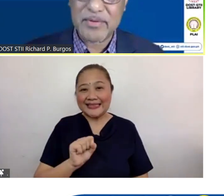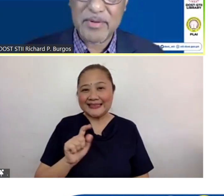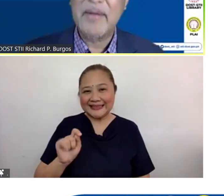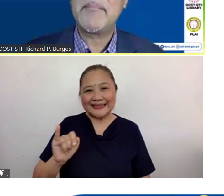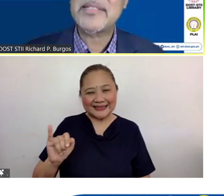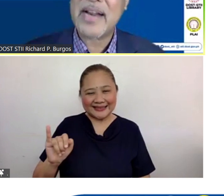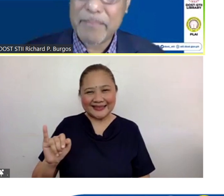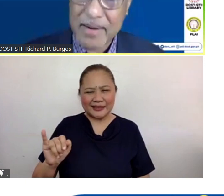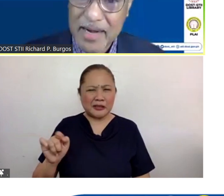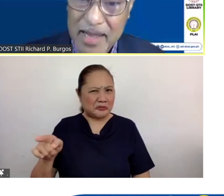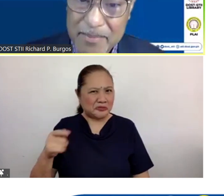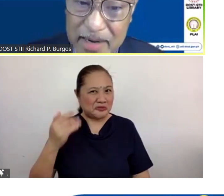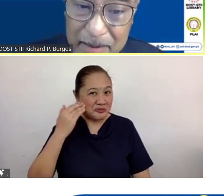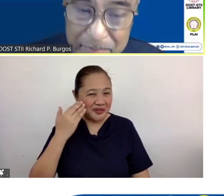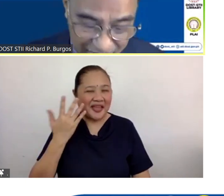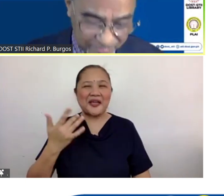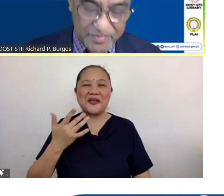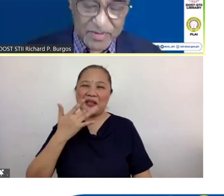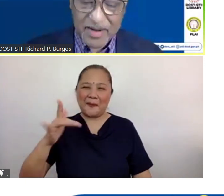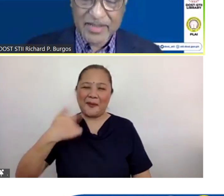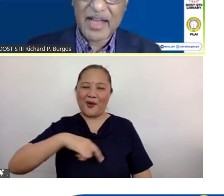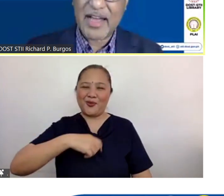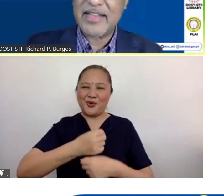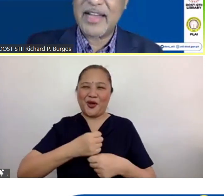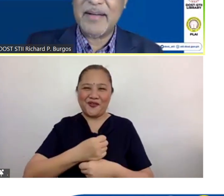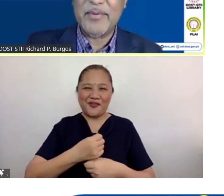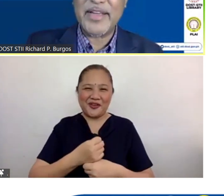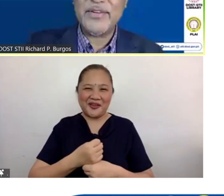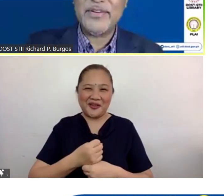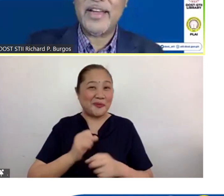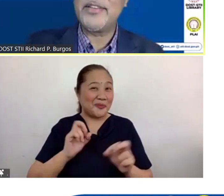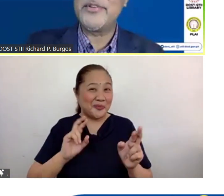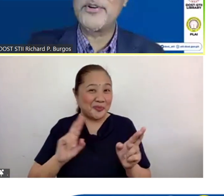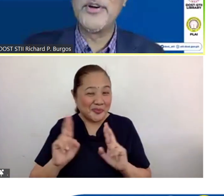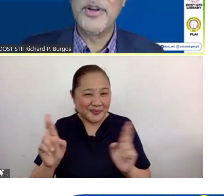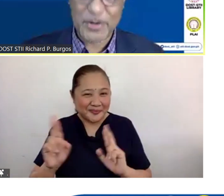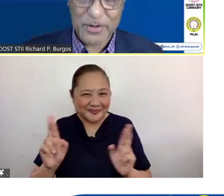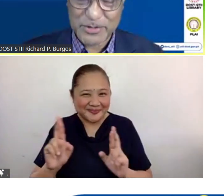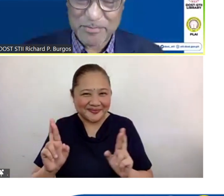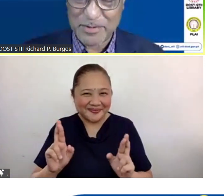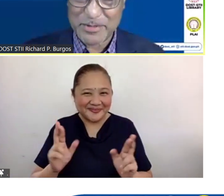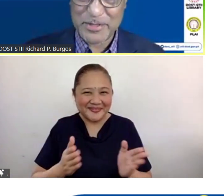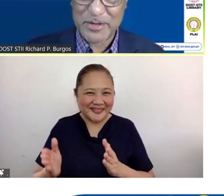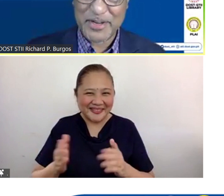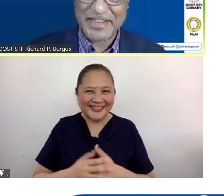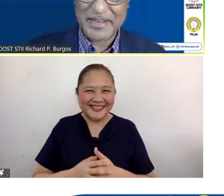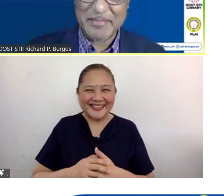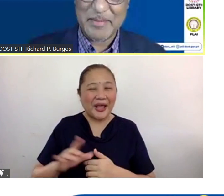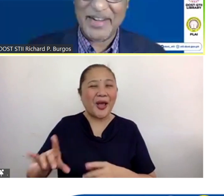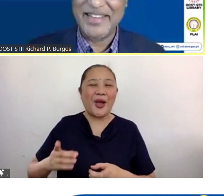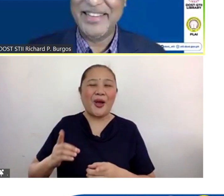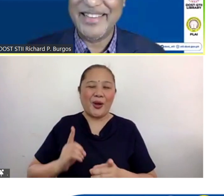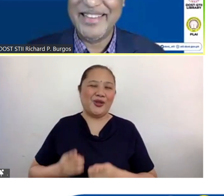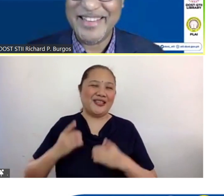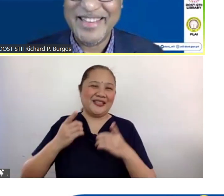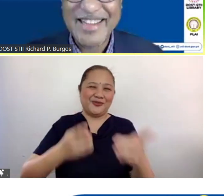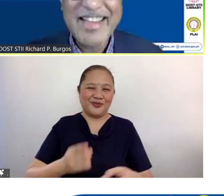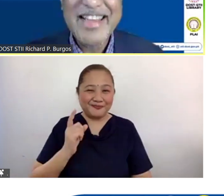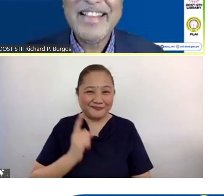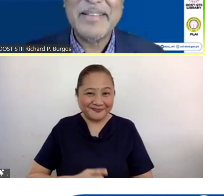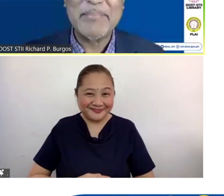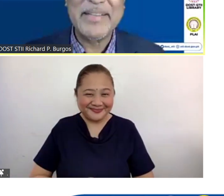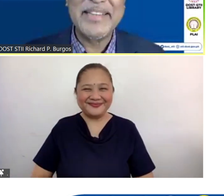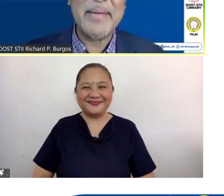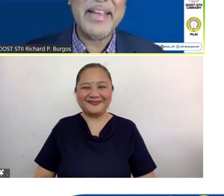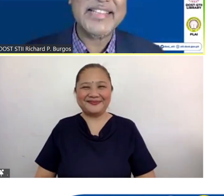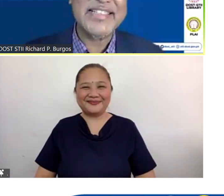mo, masarap pa rin ang aming kape, pero maghanda-handa lang po kayo ng inyong contribution. Hindi po ba?